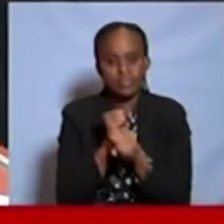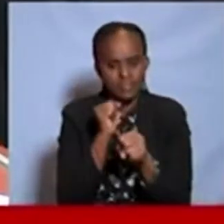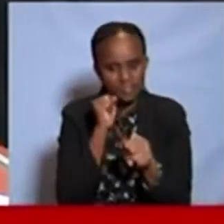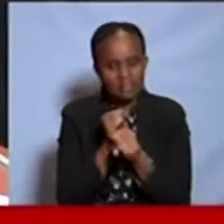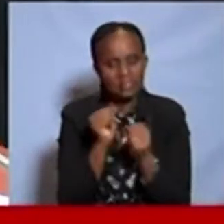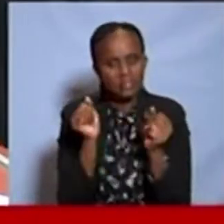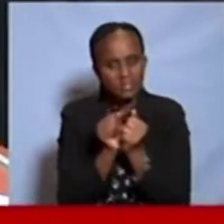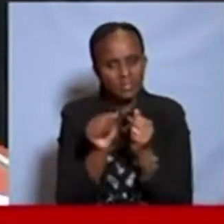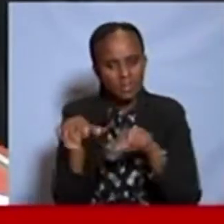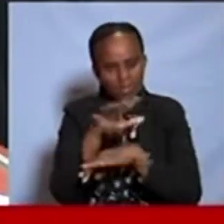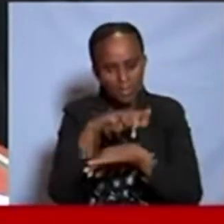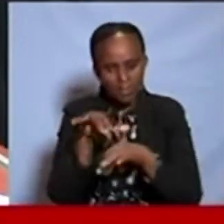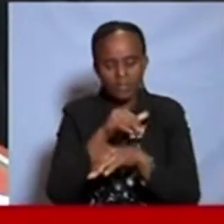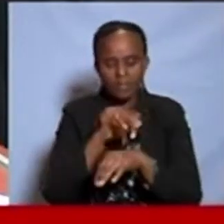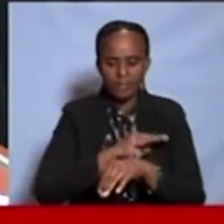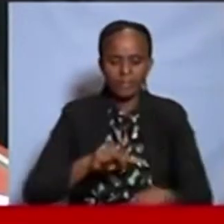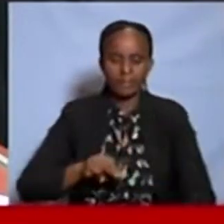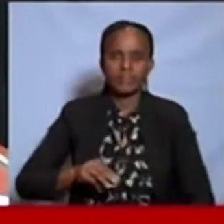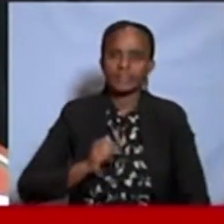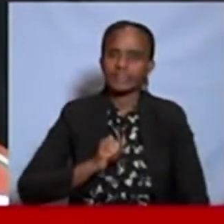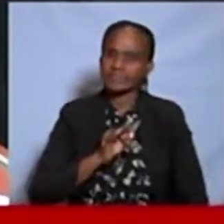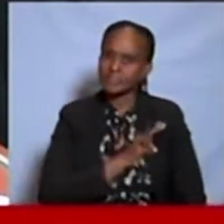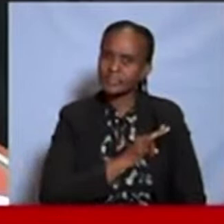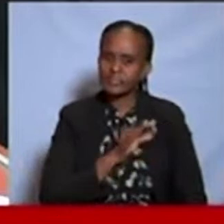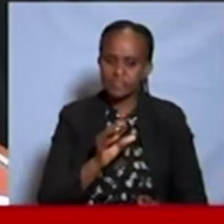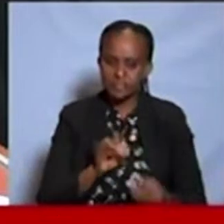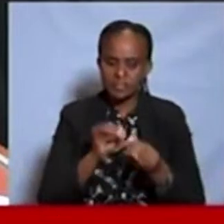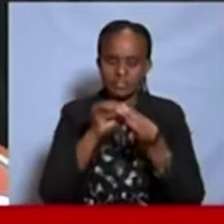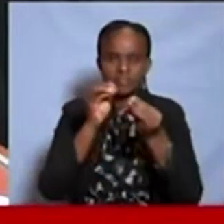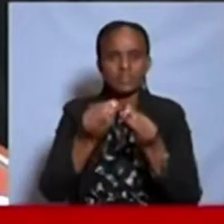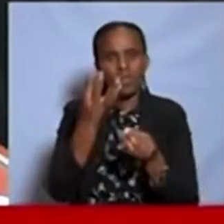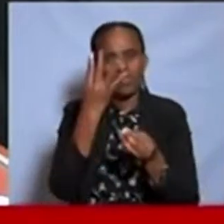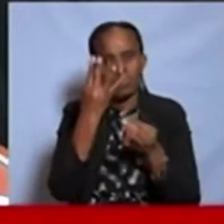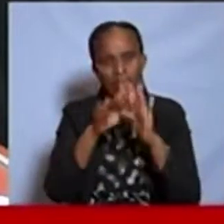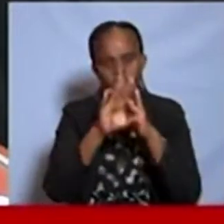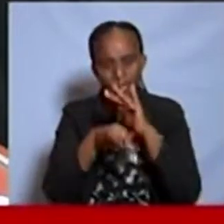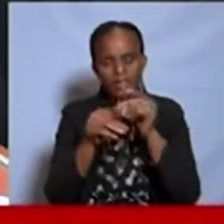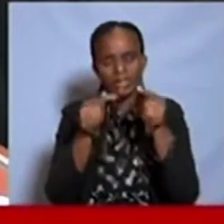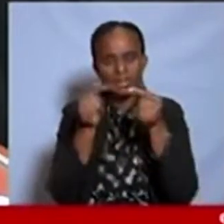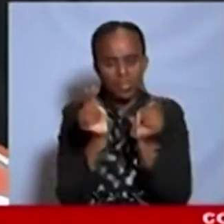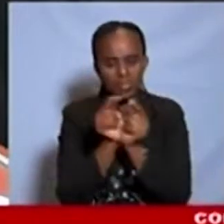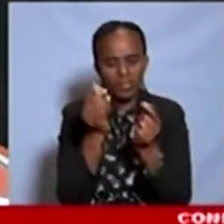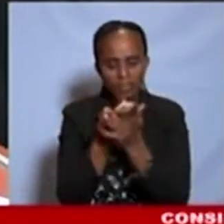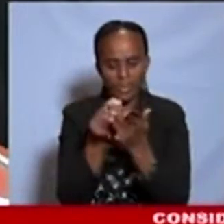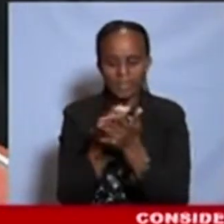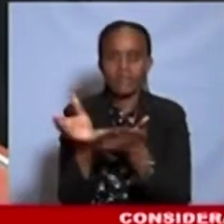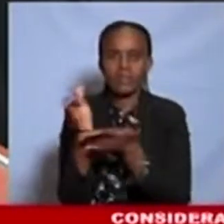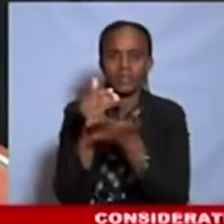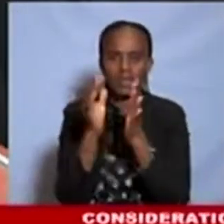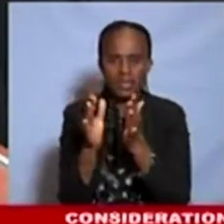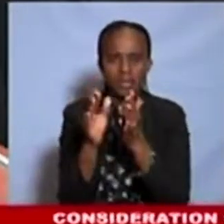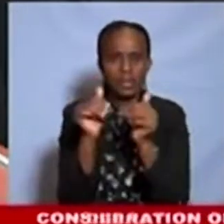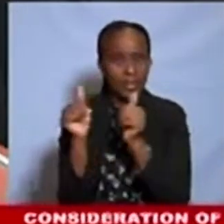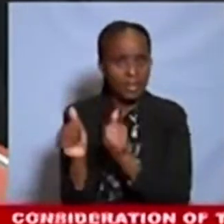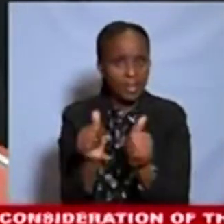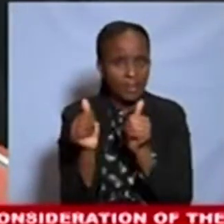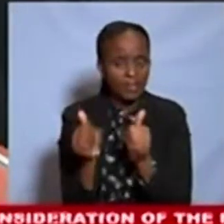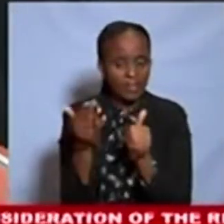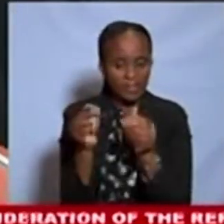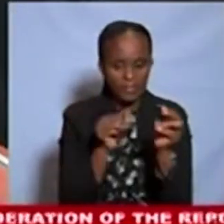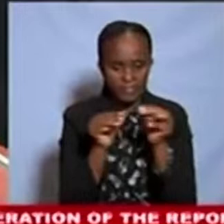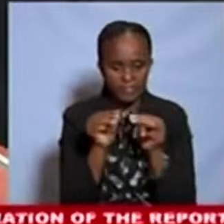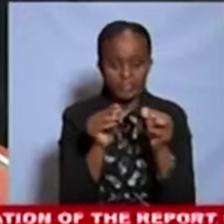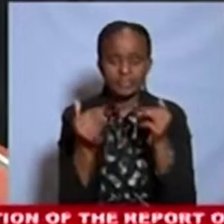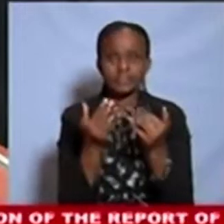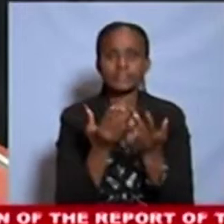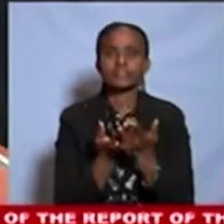with excess members of staff totaling to 4 under the category of revenue collectors. Action taken, management wish